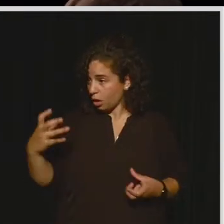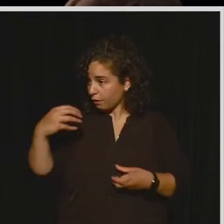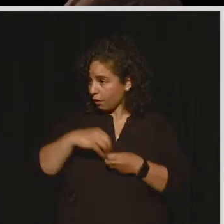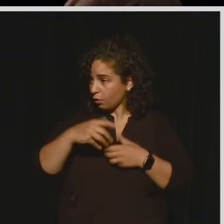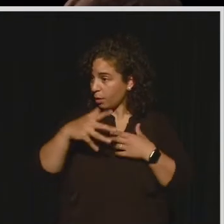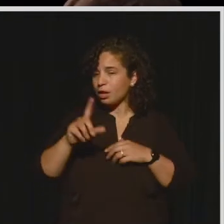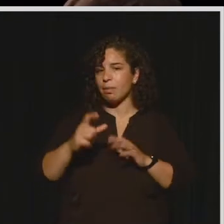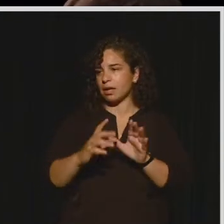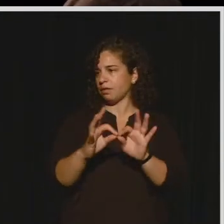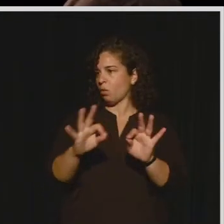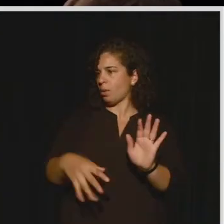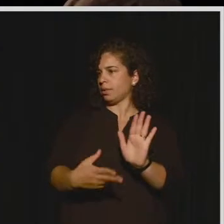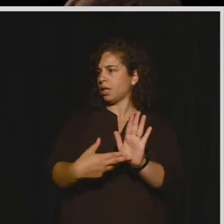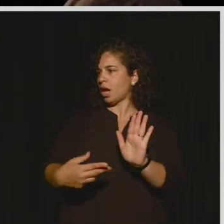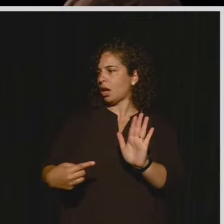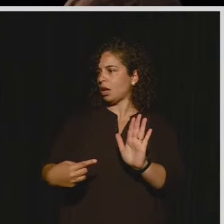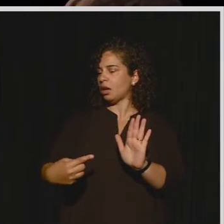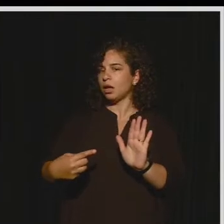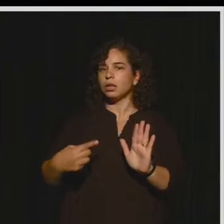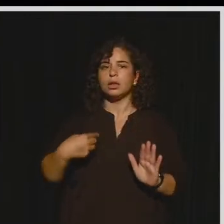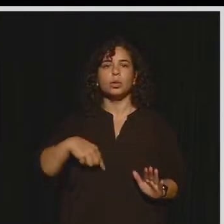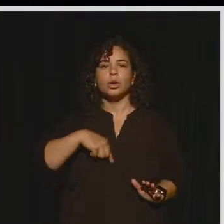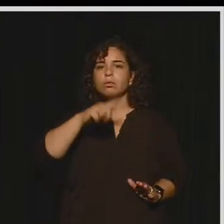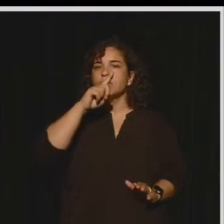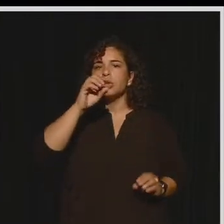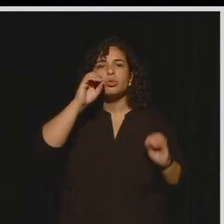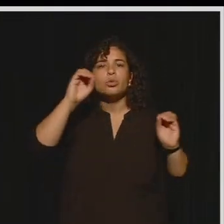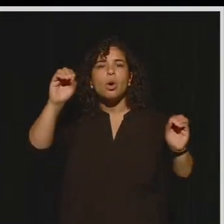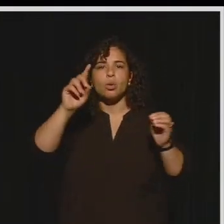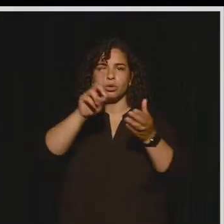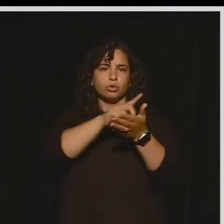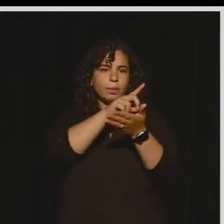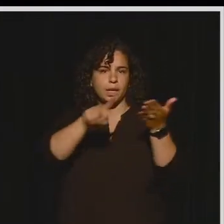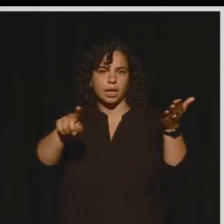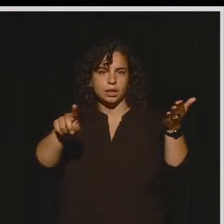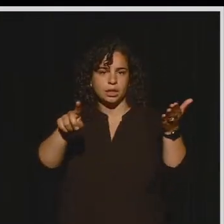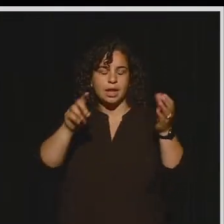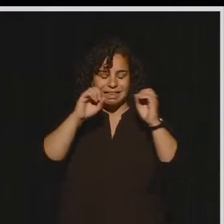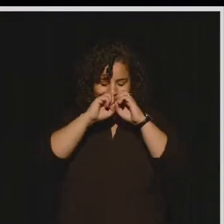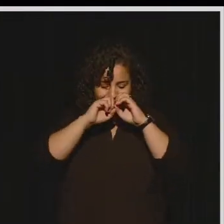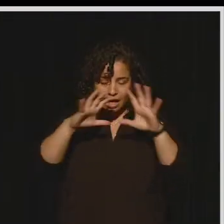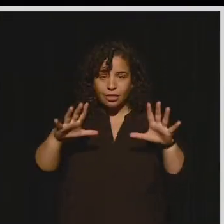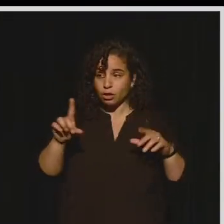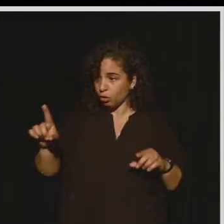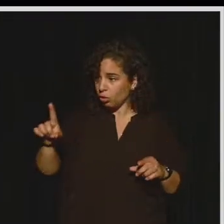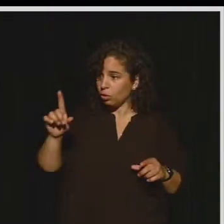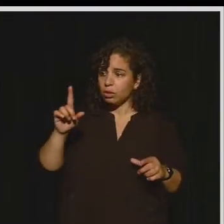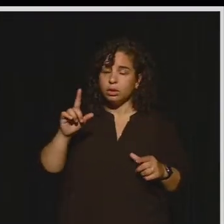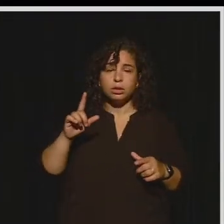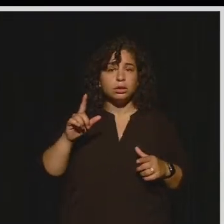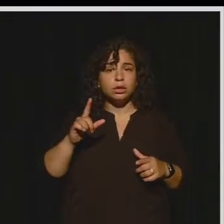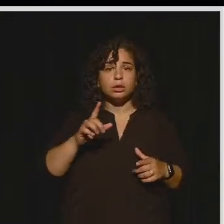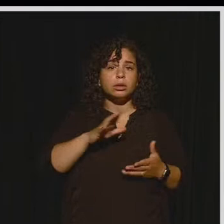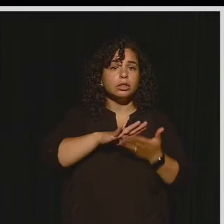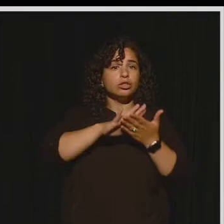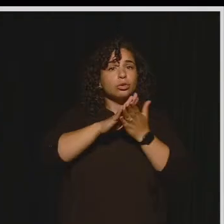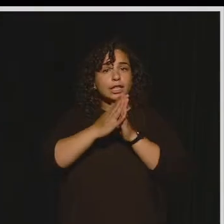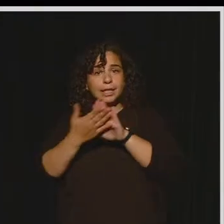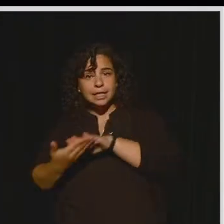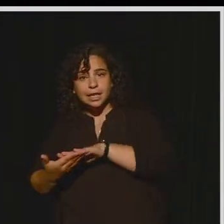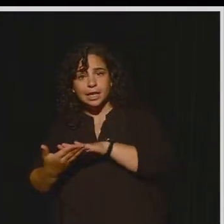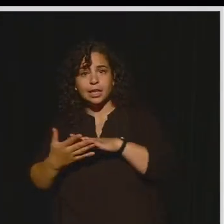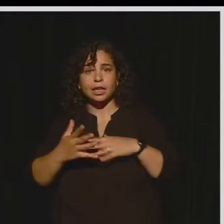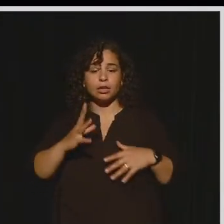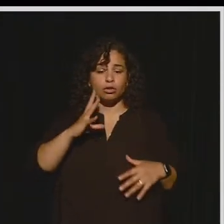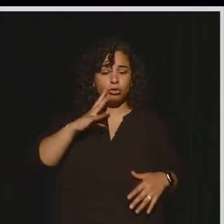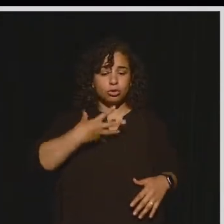document. And this document says, you know, we do not discriminate in any way, shape, or form against people that are transitioning, transition, whatever.